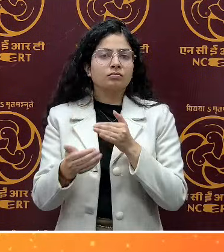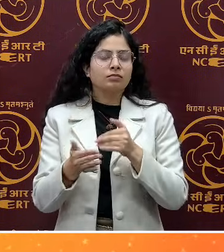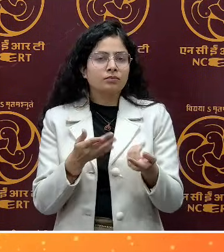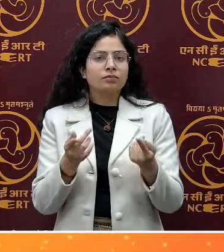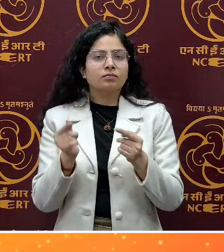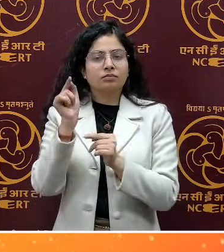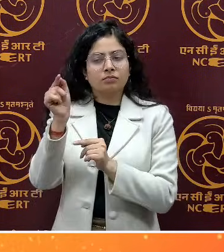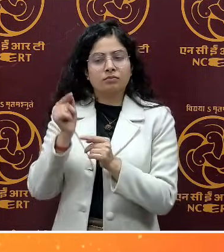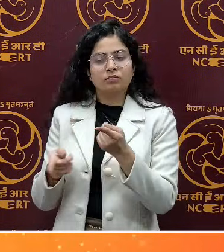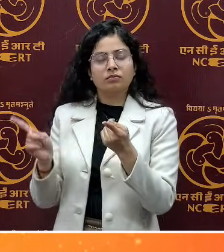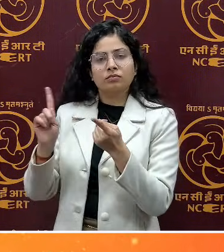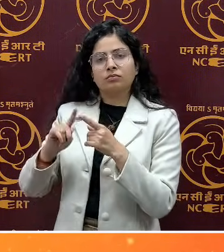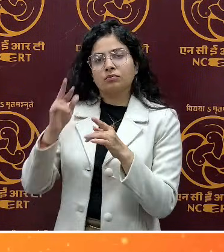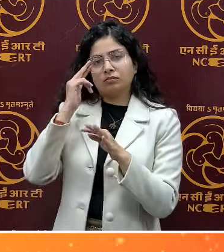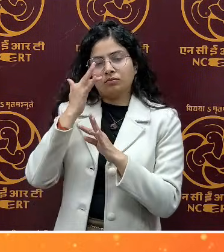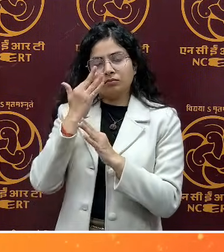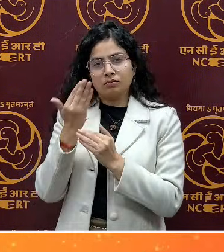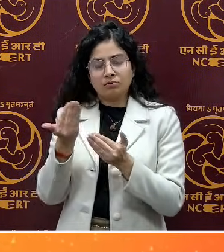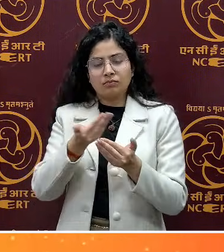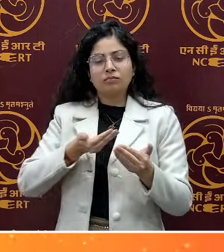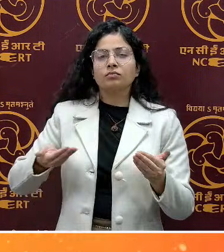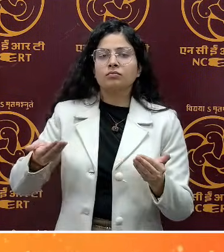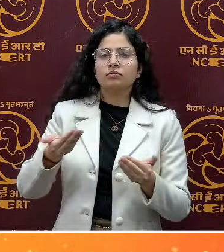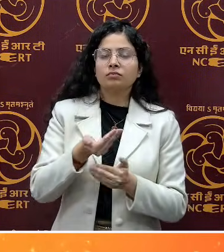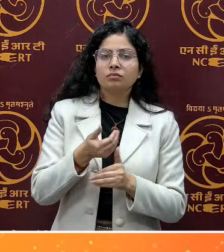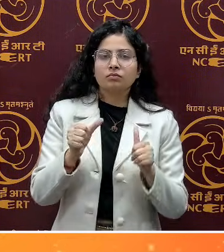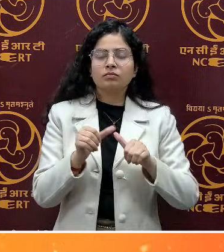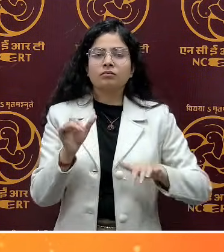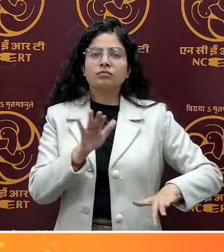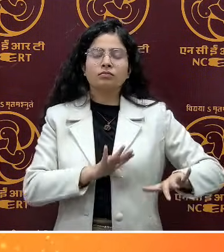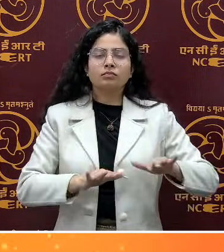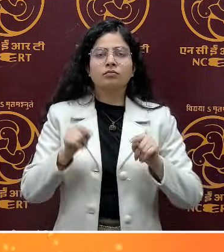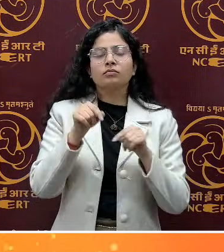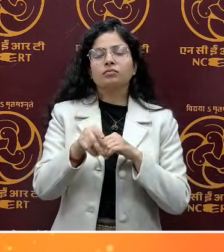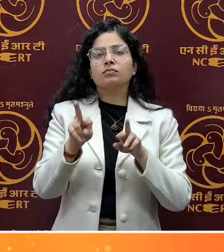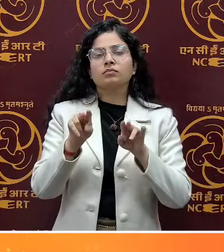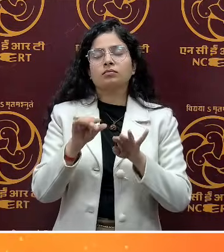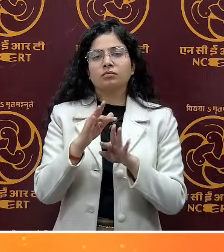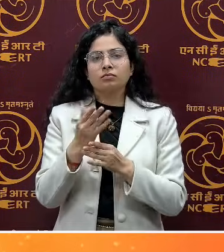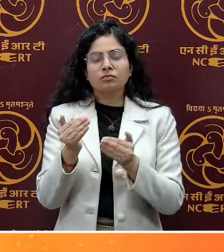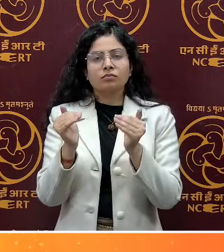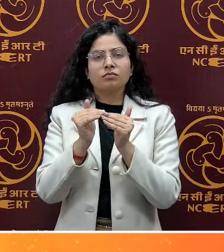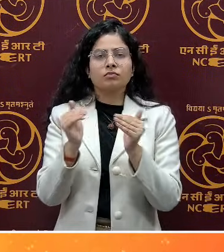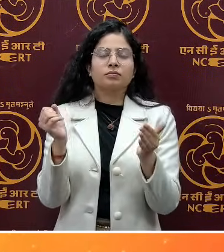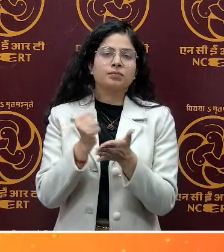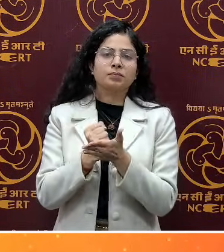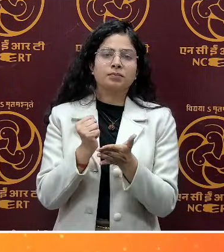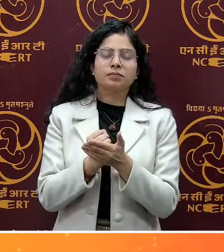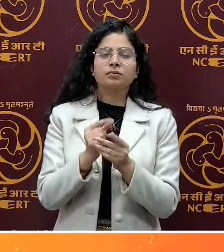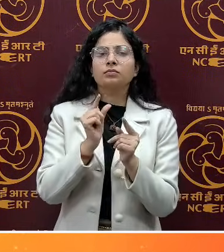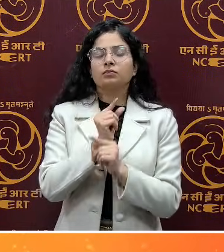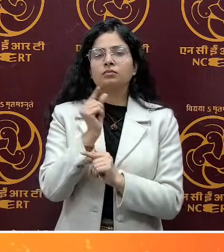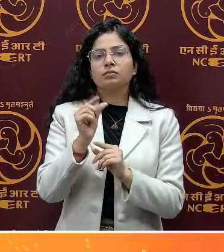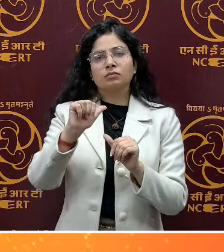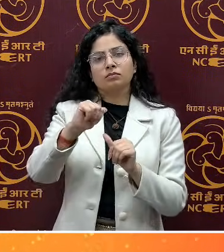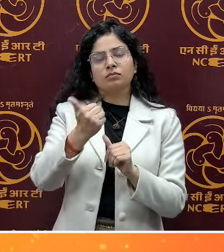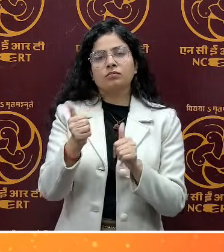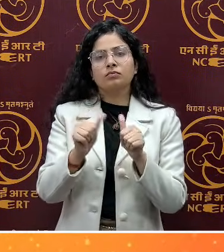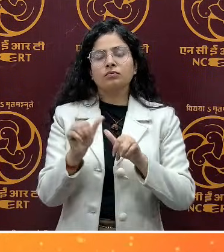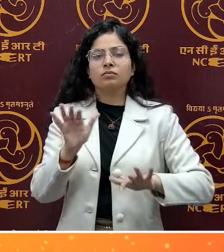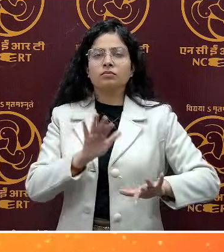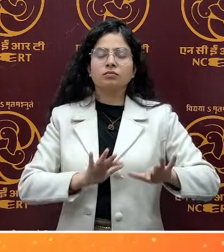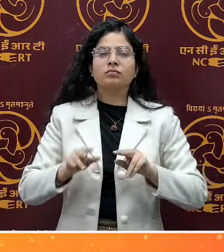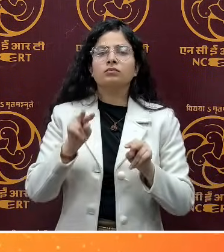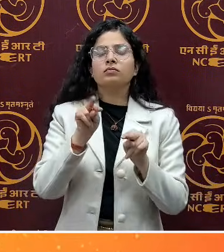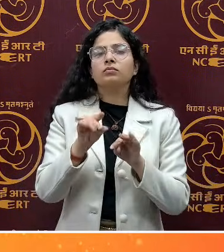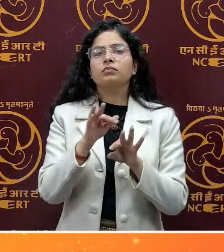are happening because of our activities, so that needs to be balanced using some other activities, and